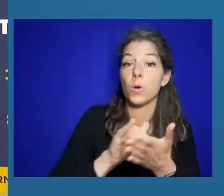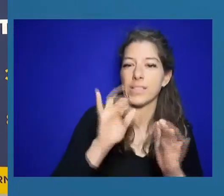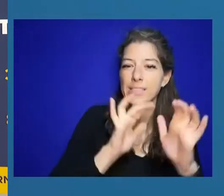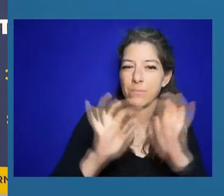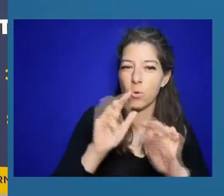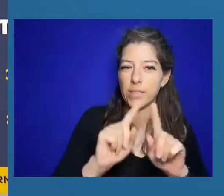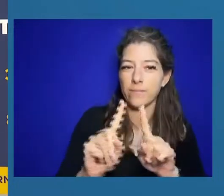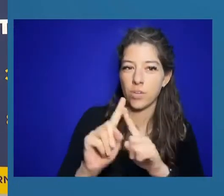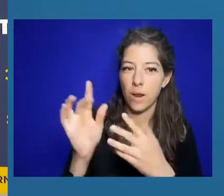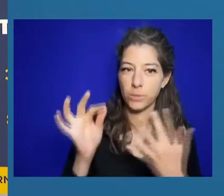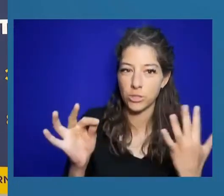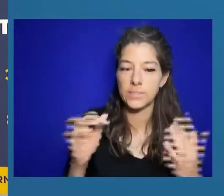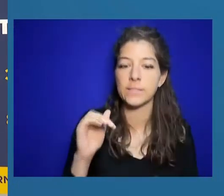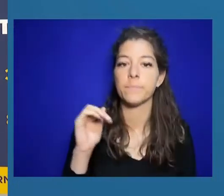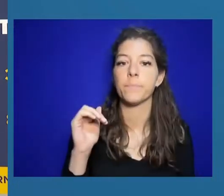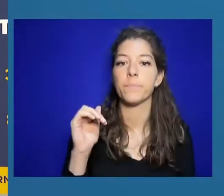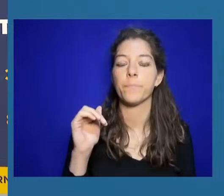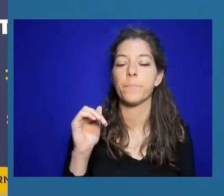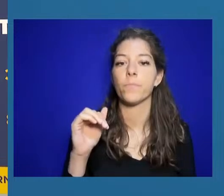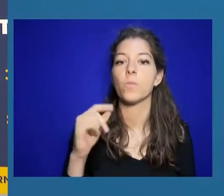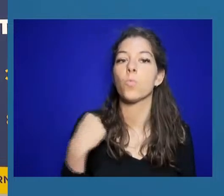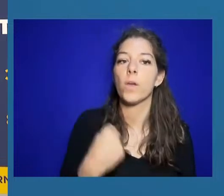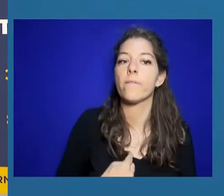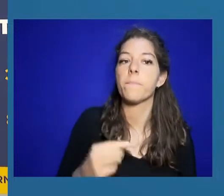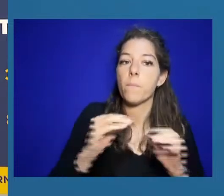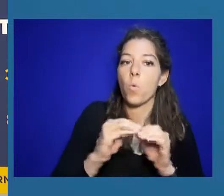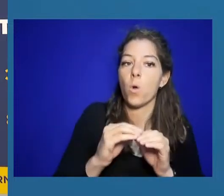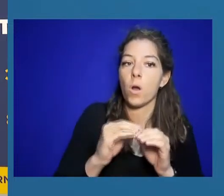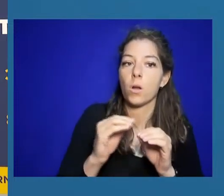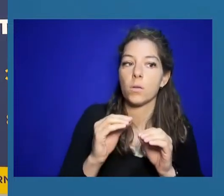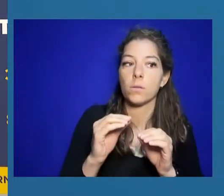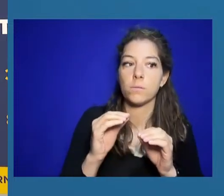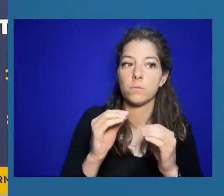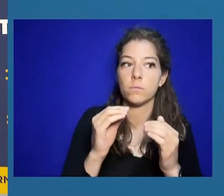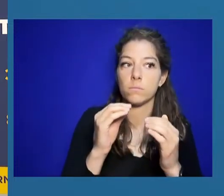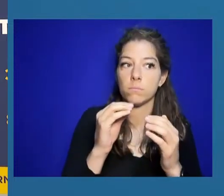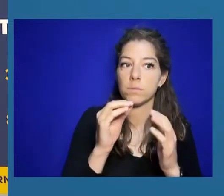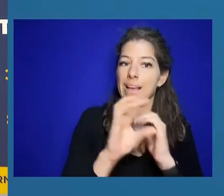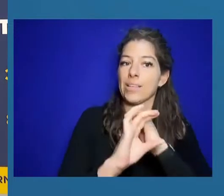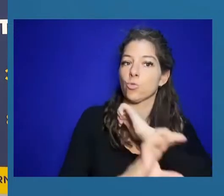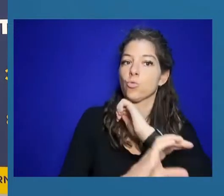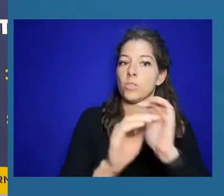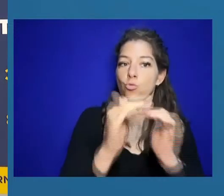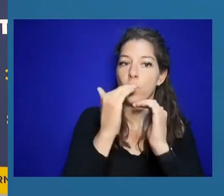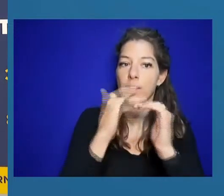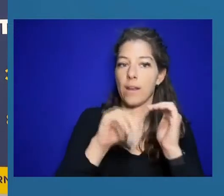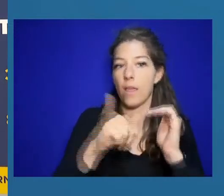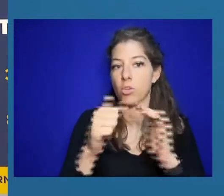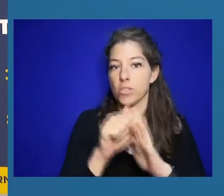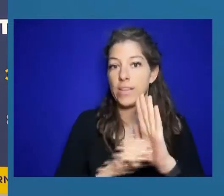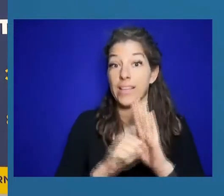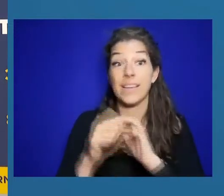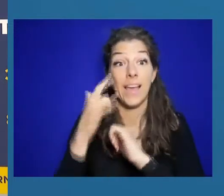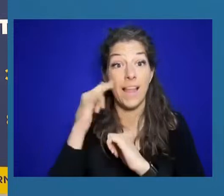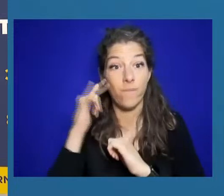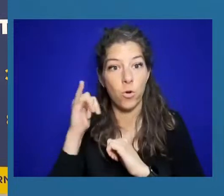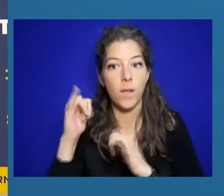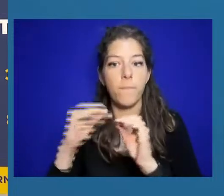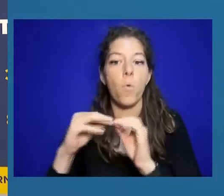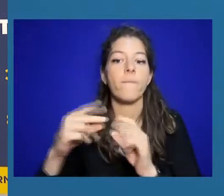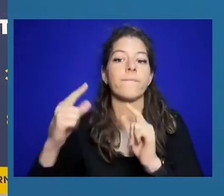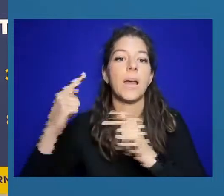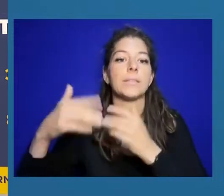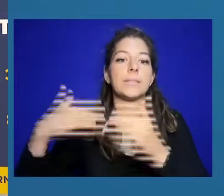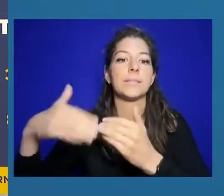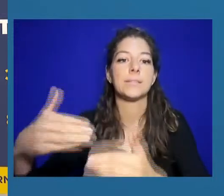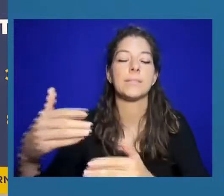options. We have more constitutional constraints than other states like California, who can move more quickly. But